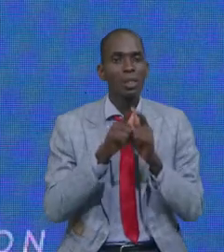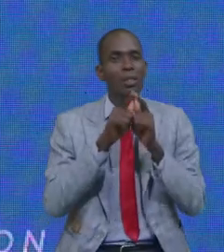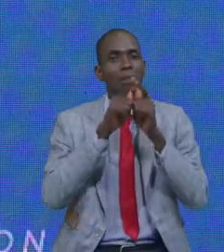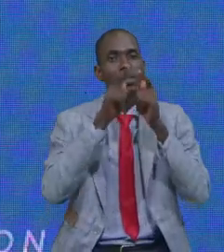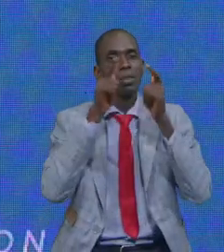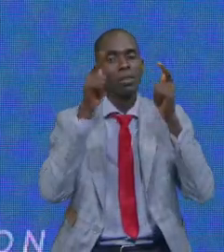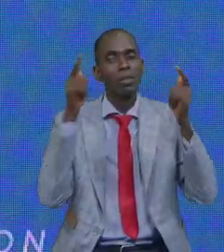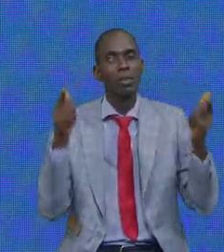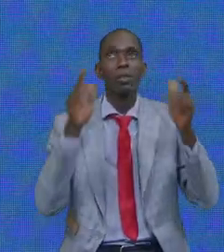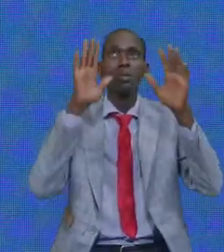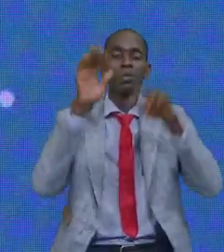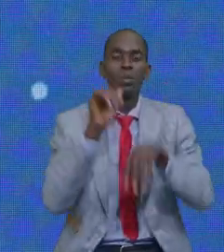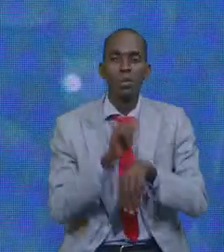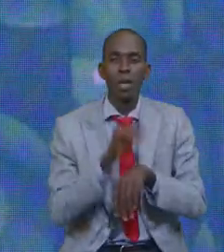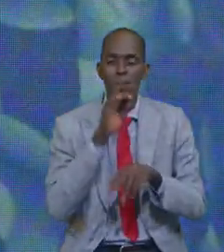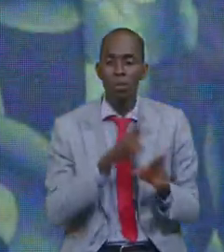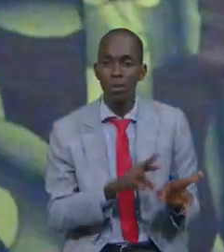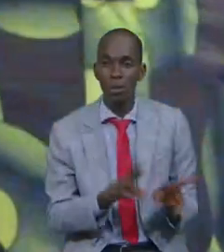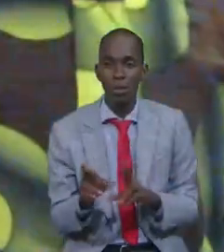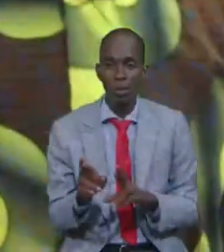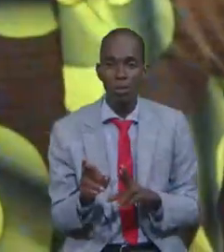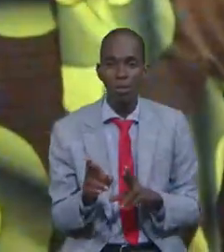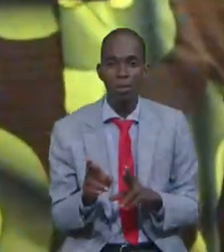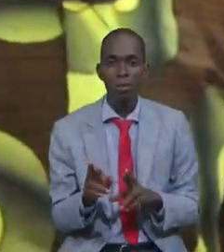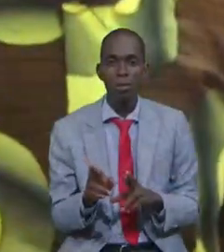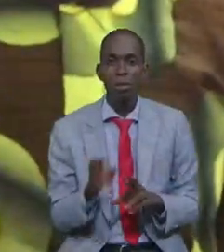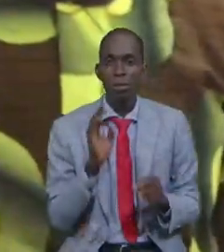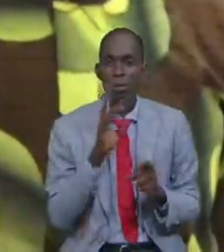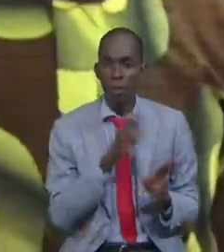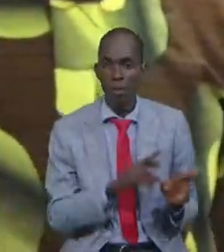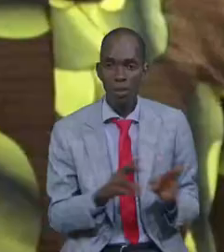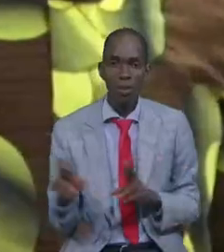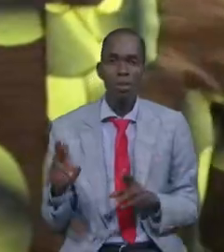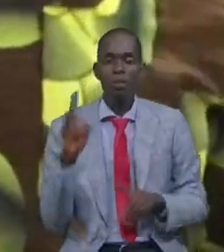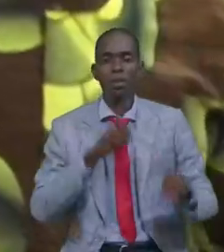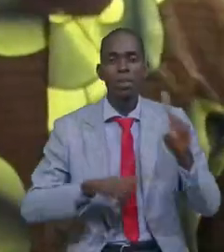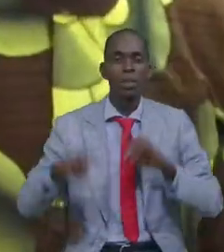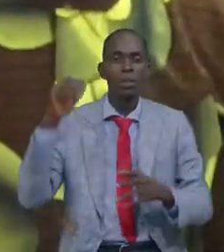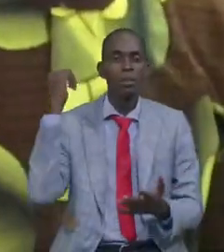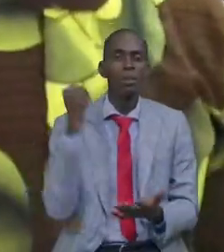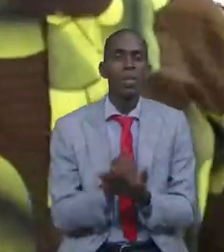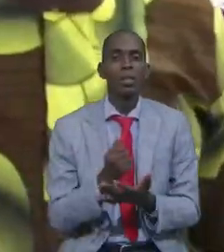great miracle. Are you ready? You are ready? Let me hear your amen.